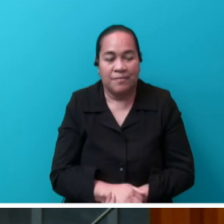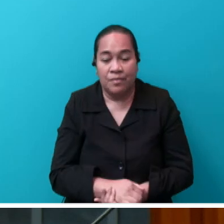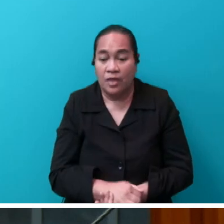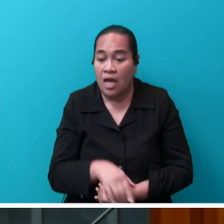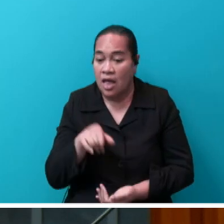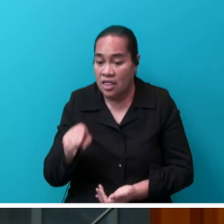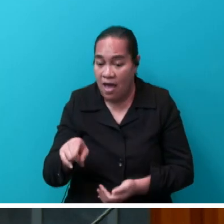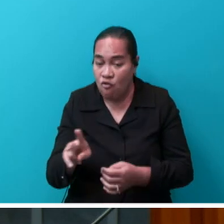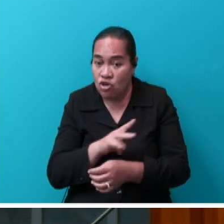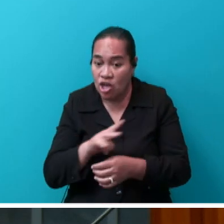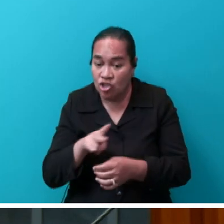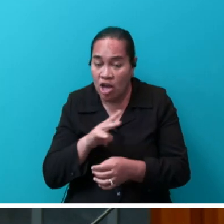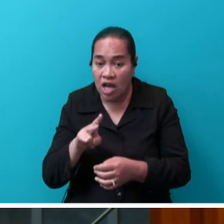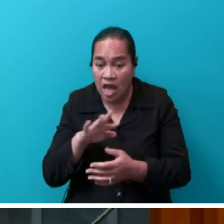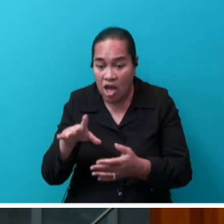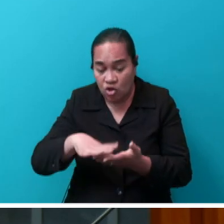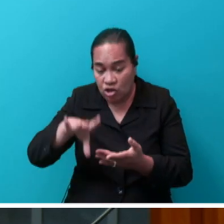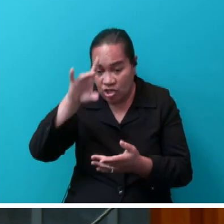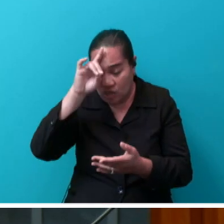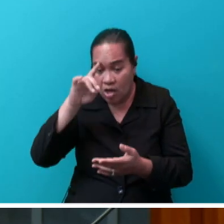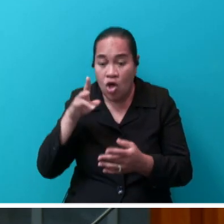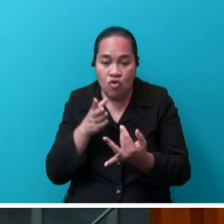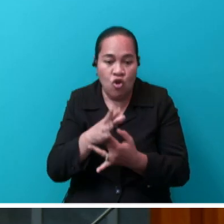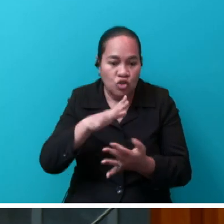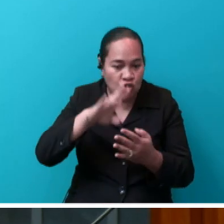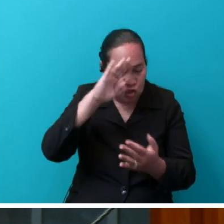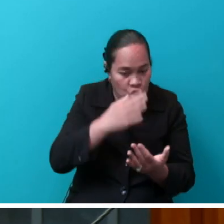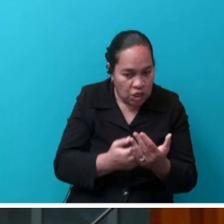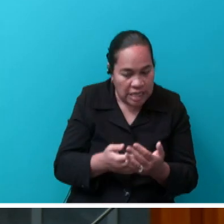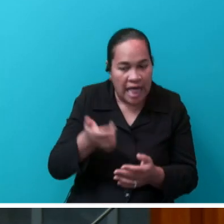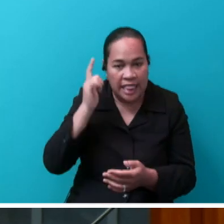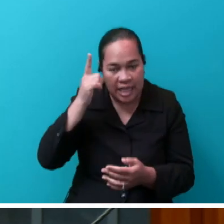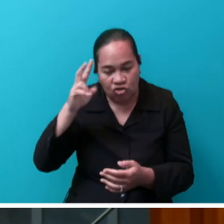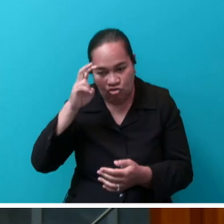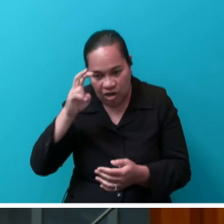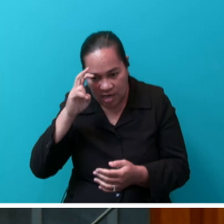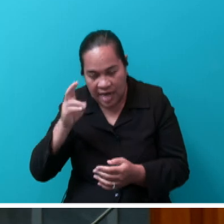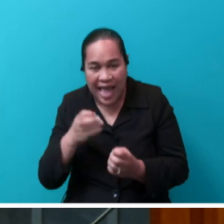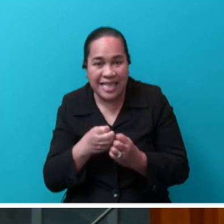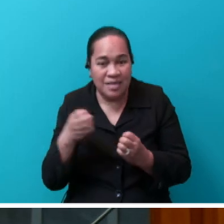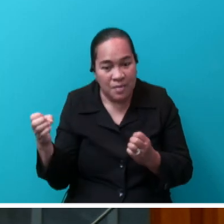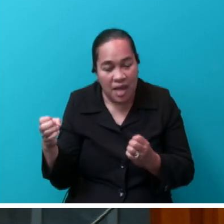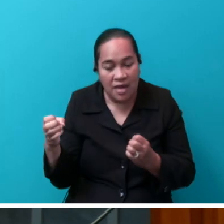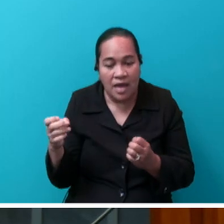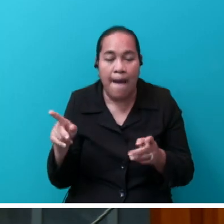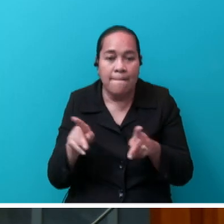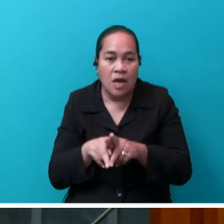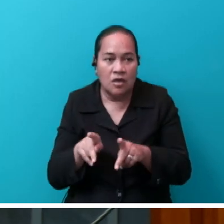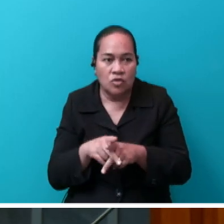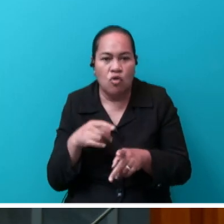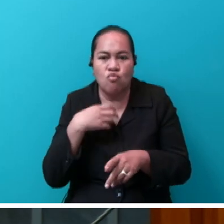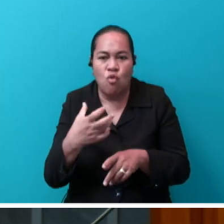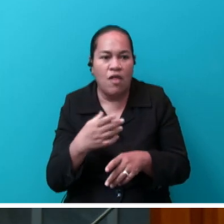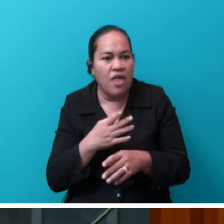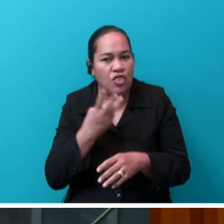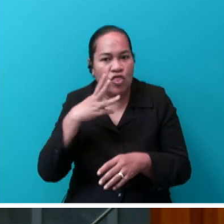education system in China through students and teacher training and expanded its partnership to more than 30